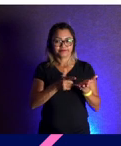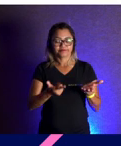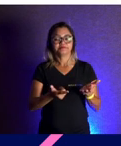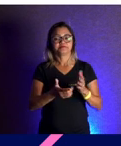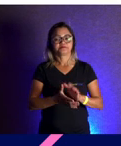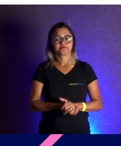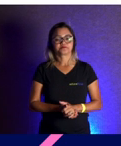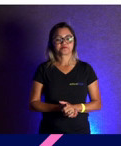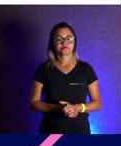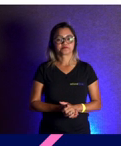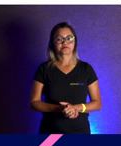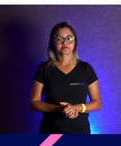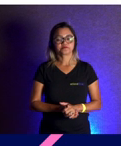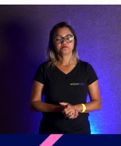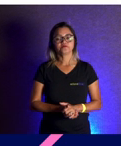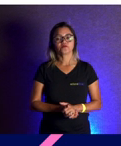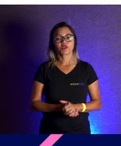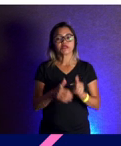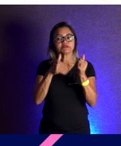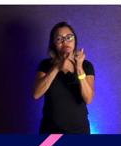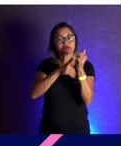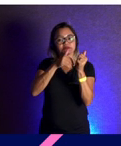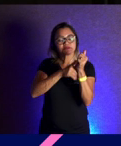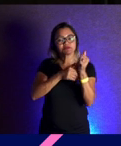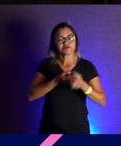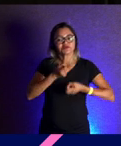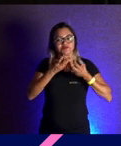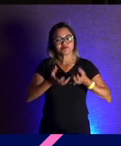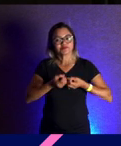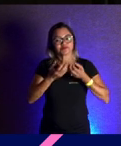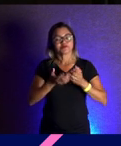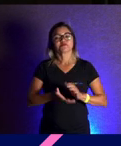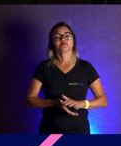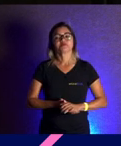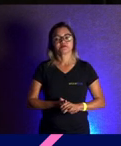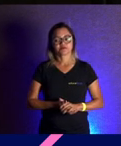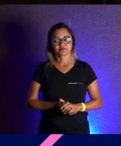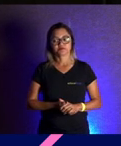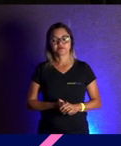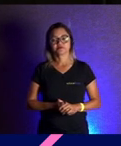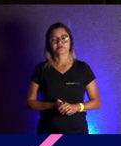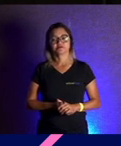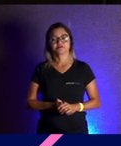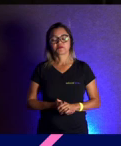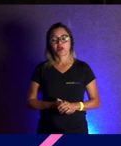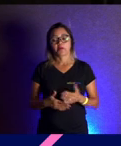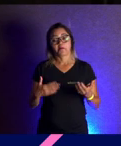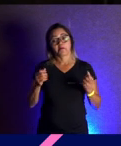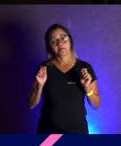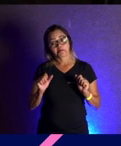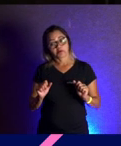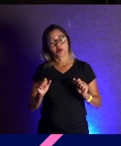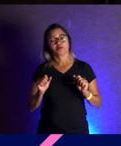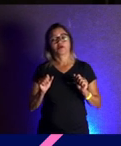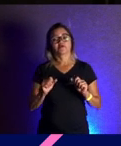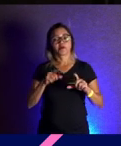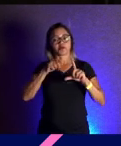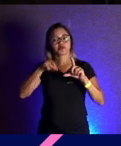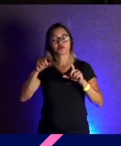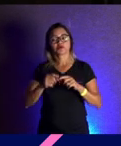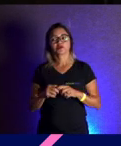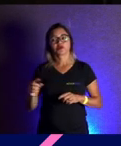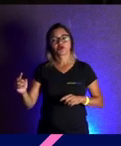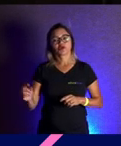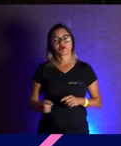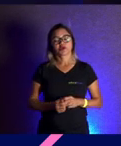some consultants, and they said, okay, we can use maps of what that says, okay? We put the two lists together, and then all the and do the multiplication, you can